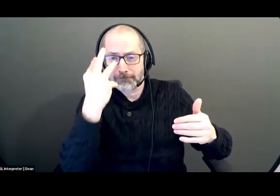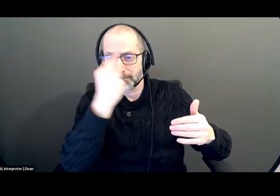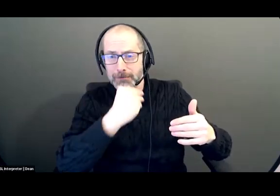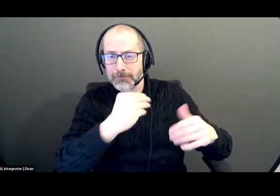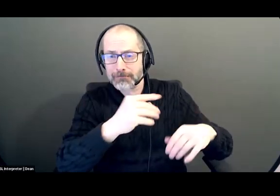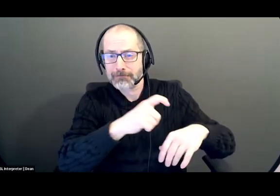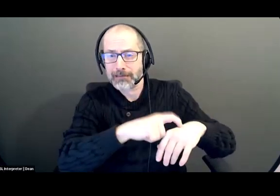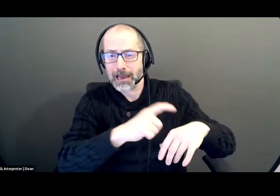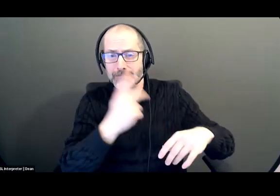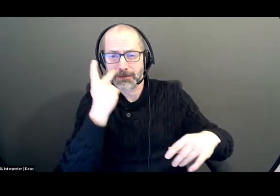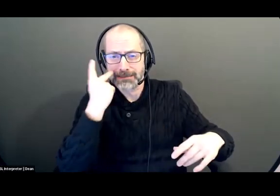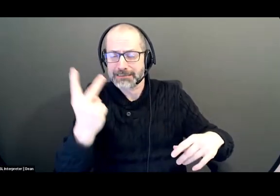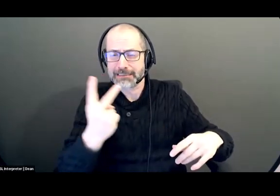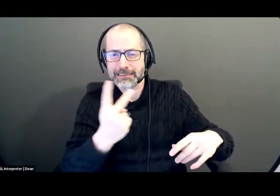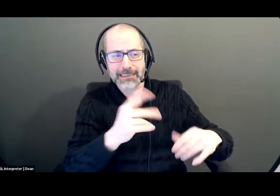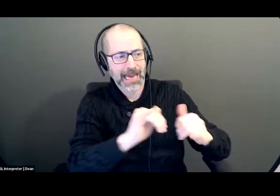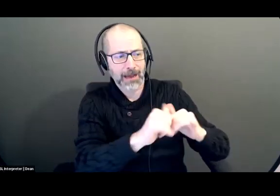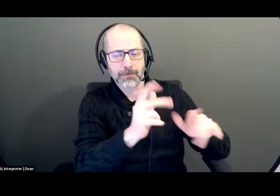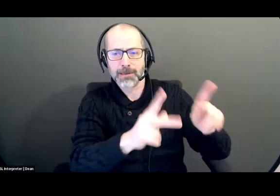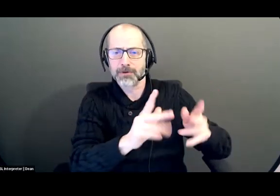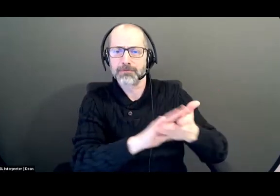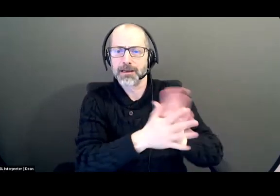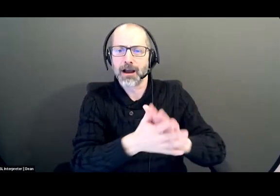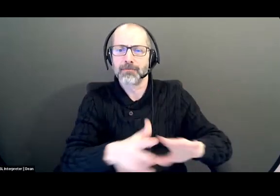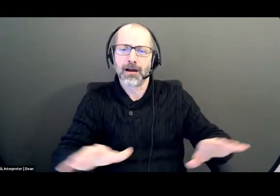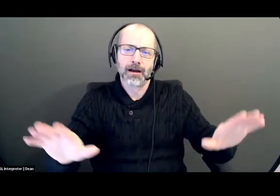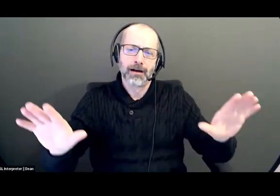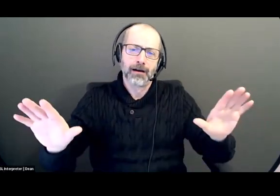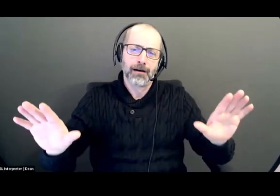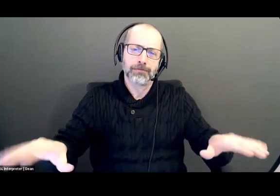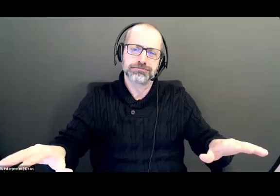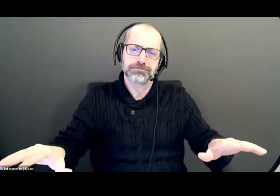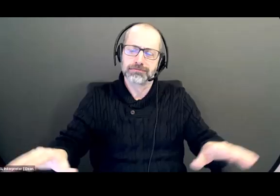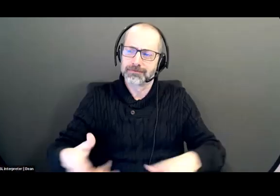care in patient experience and relations,